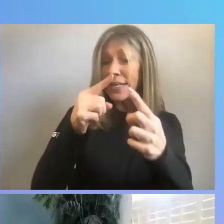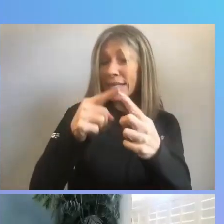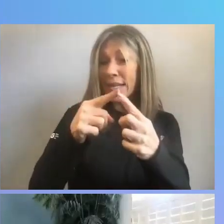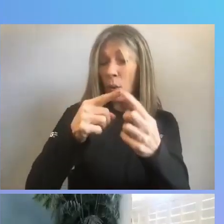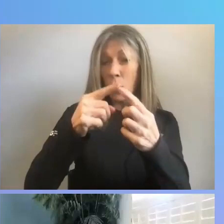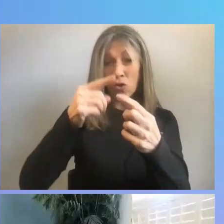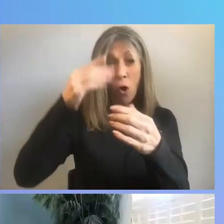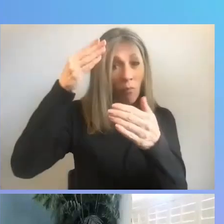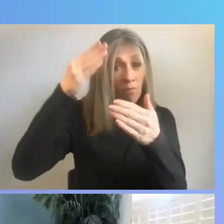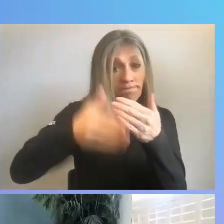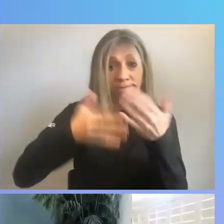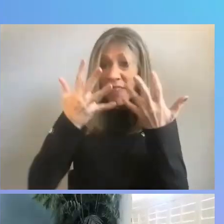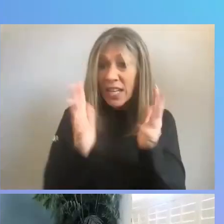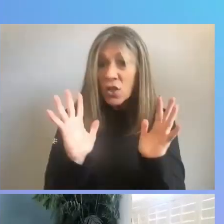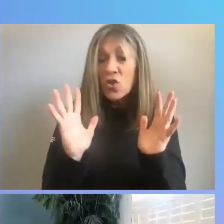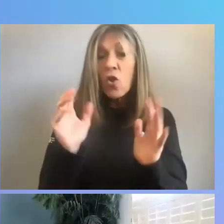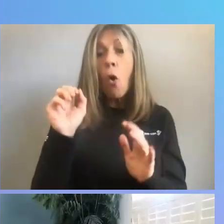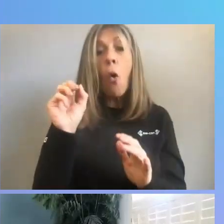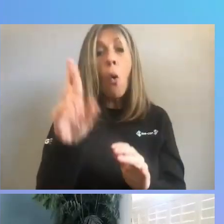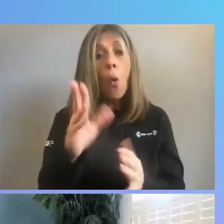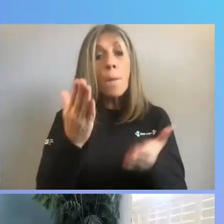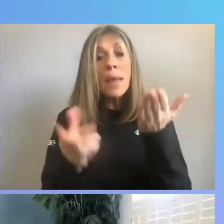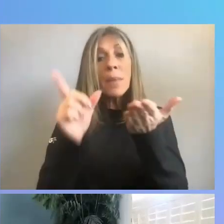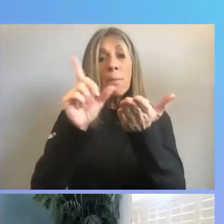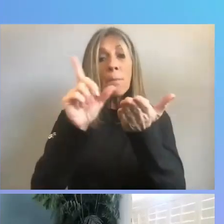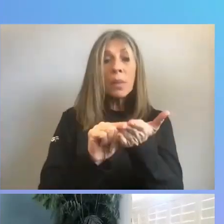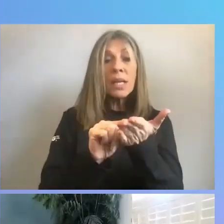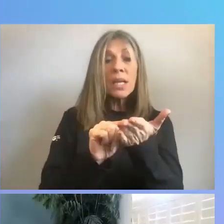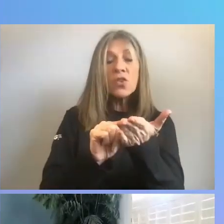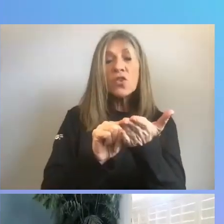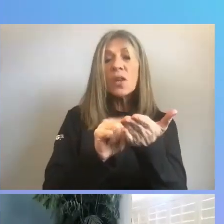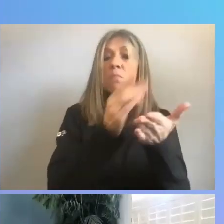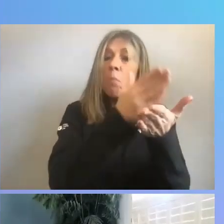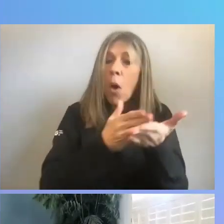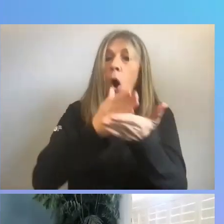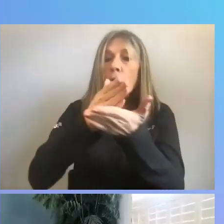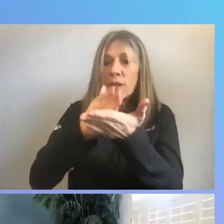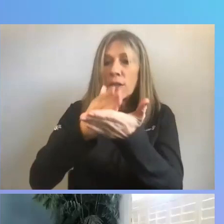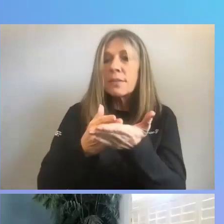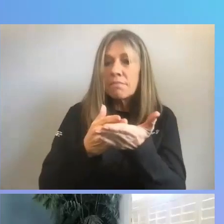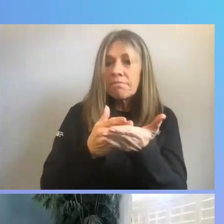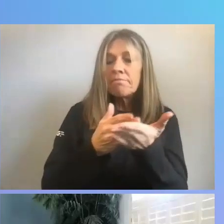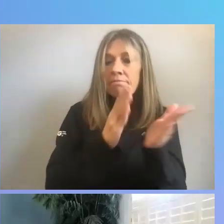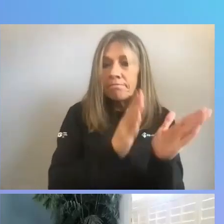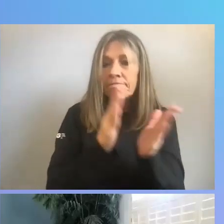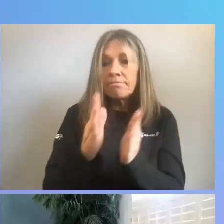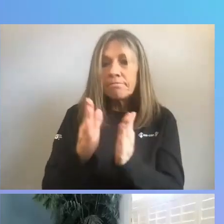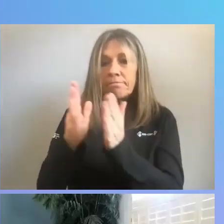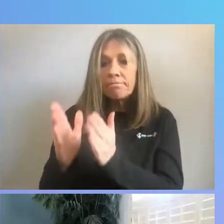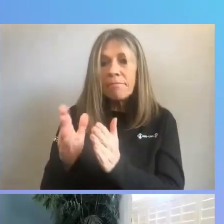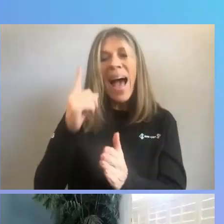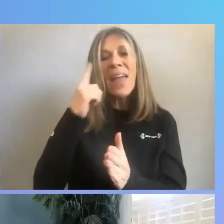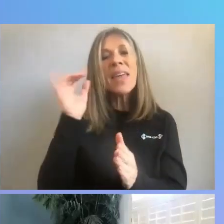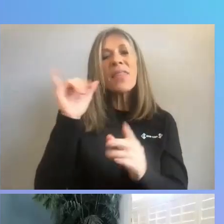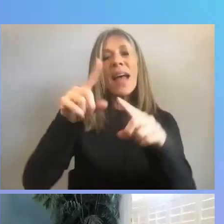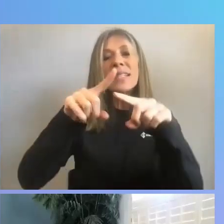finished? Or would you like to publish it in phases or stages? I think that largely depends on